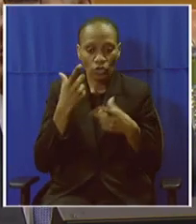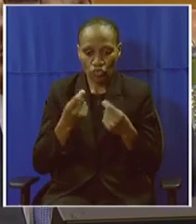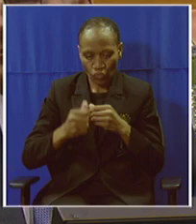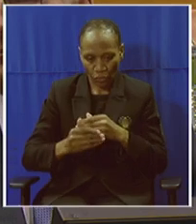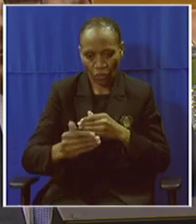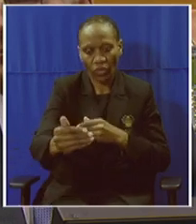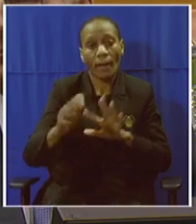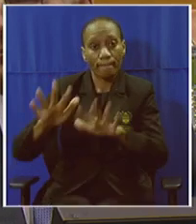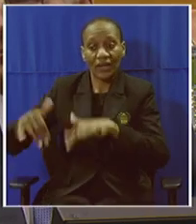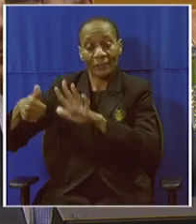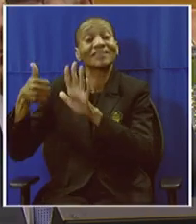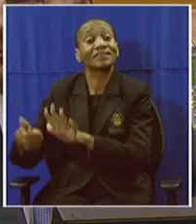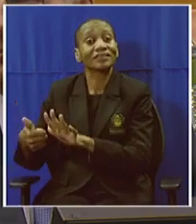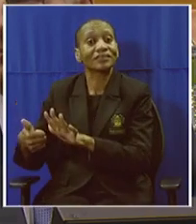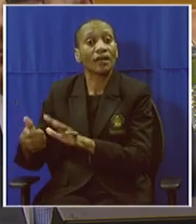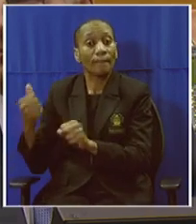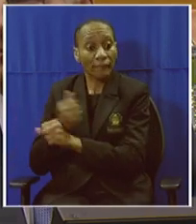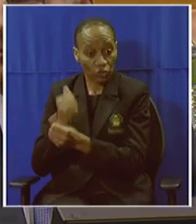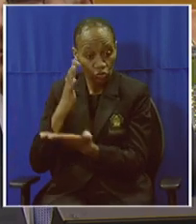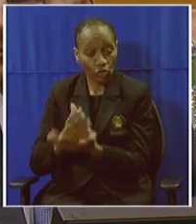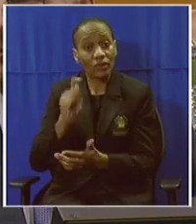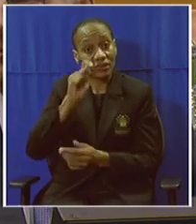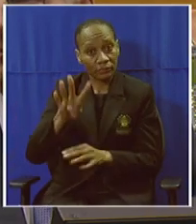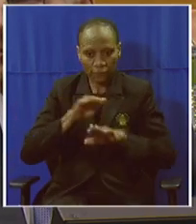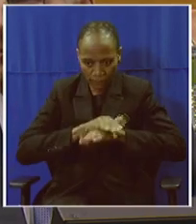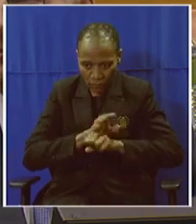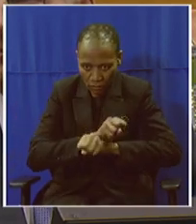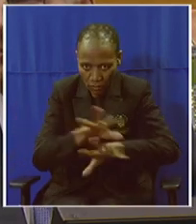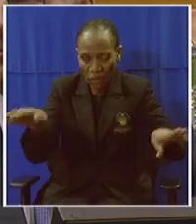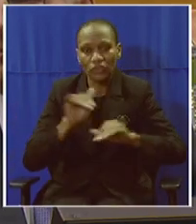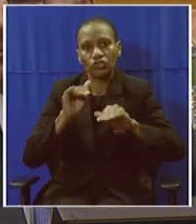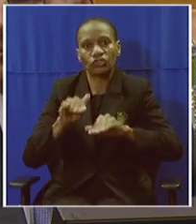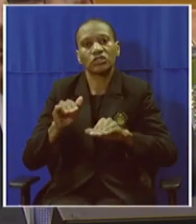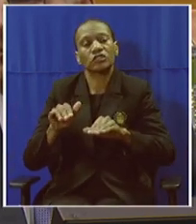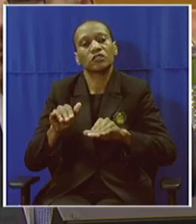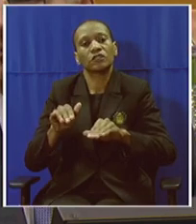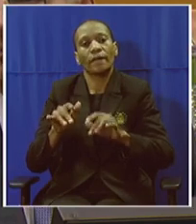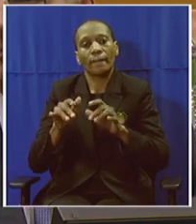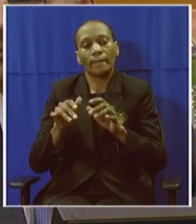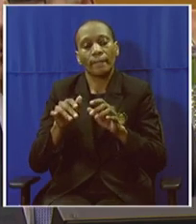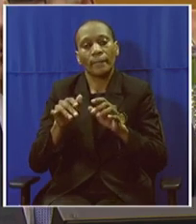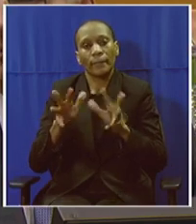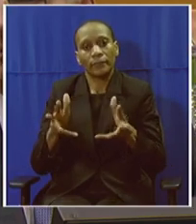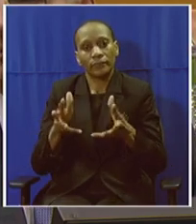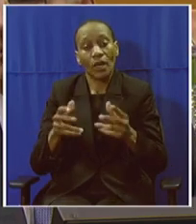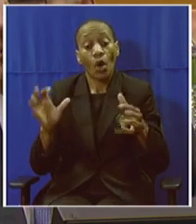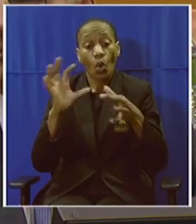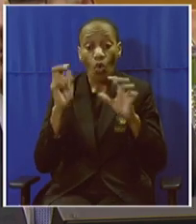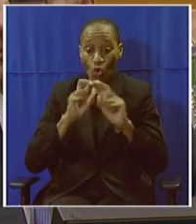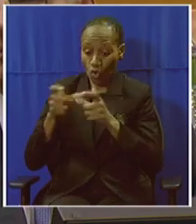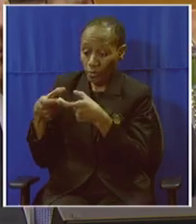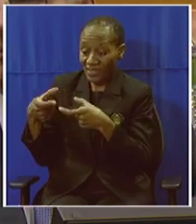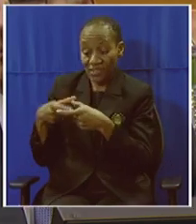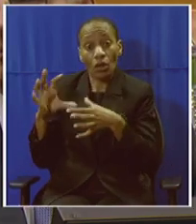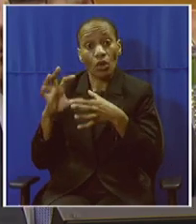parliament of the South African chapter of the Global TB Caucus. The joint committee